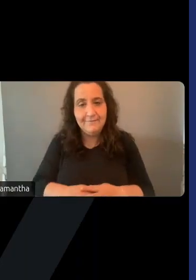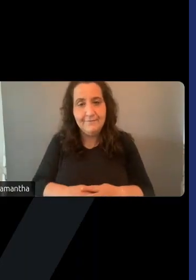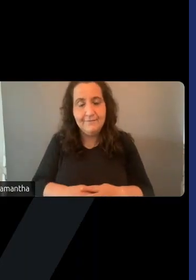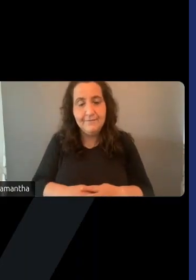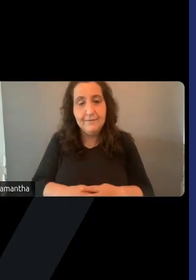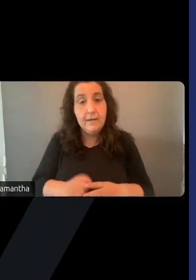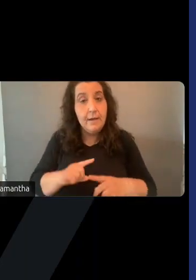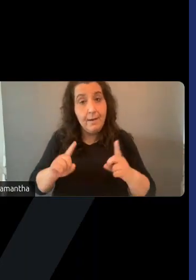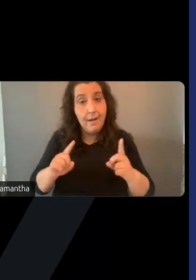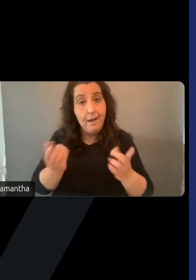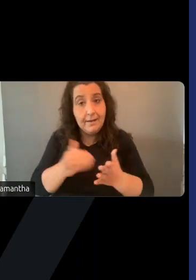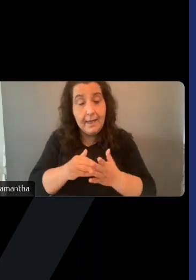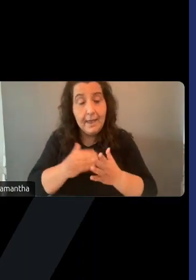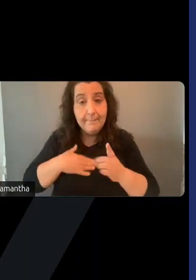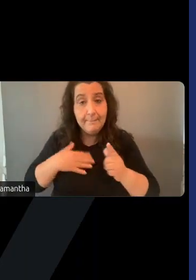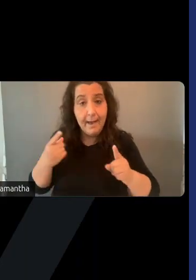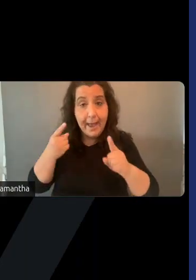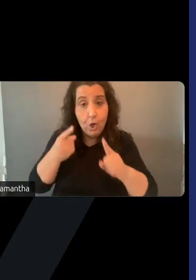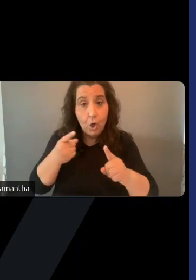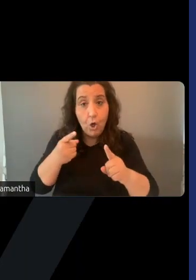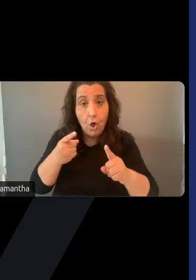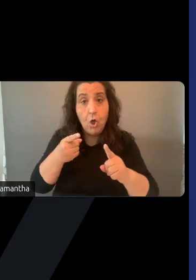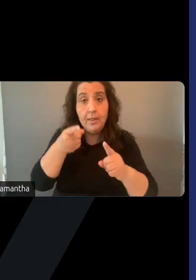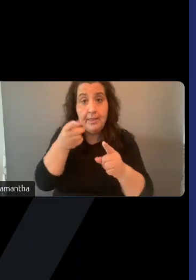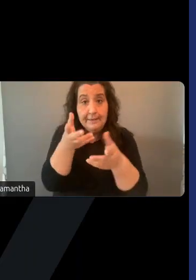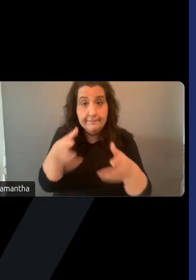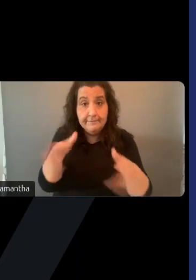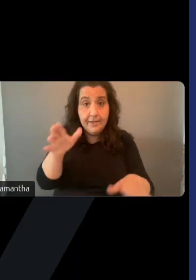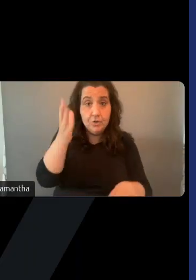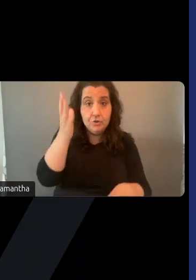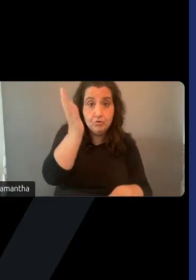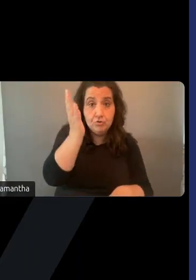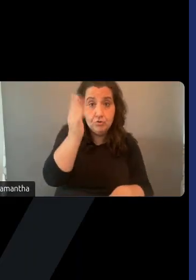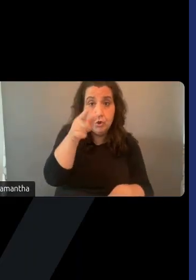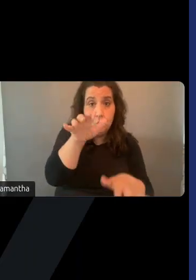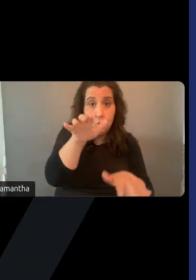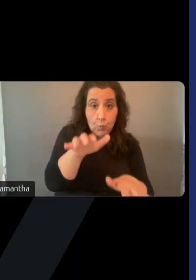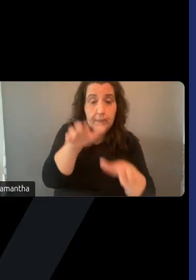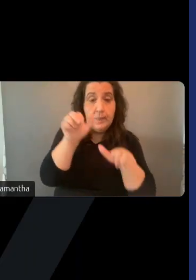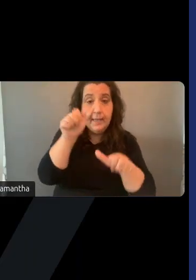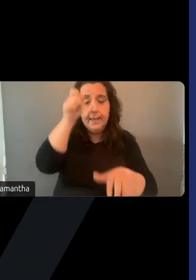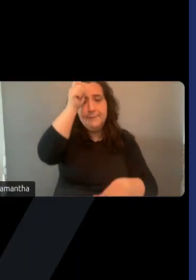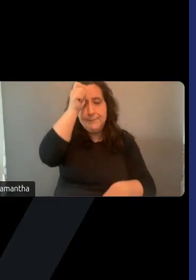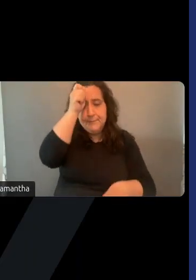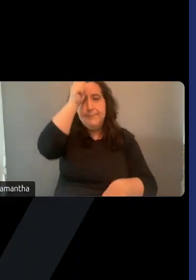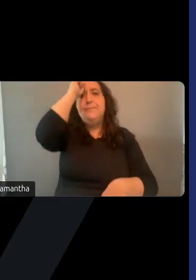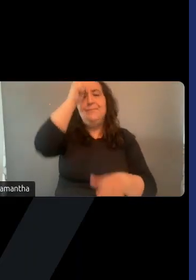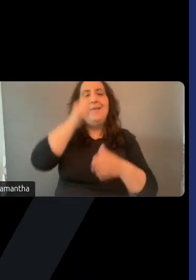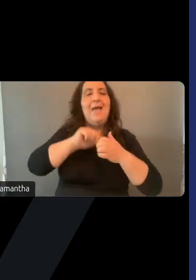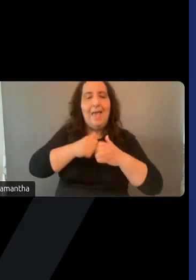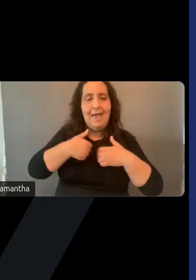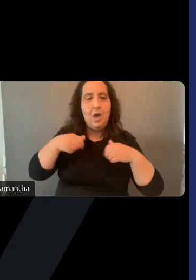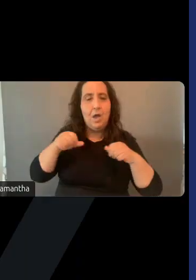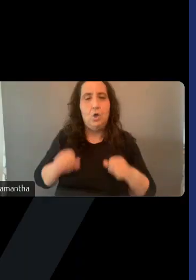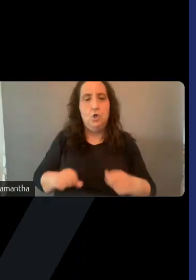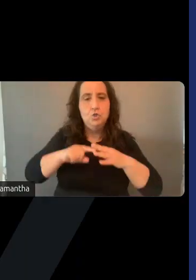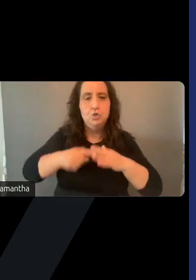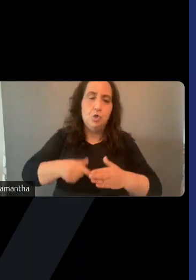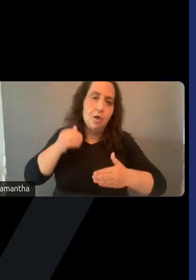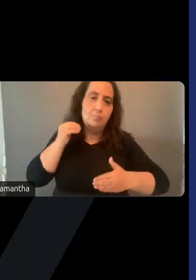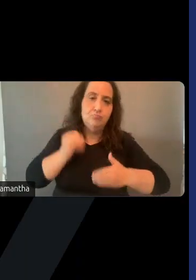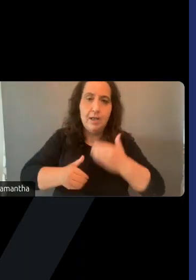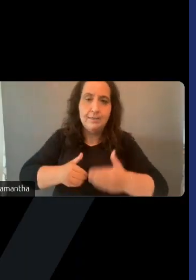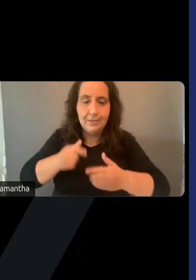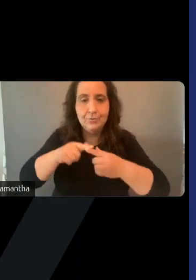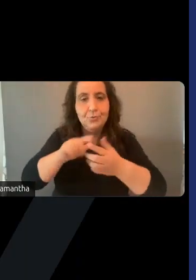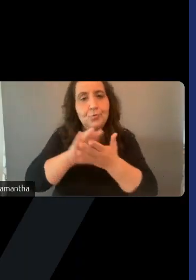goal is for you to walk away with an understanding of how you can begin and start the process to a teaching